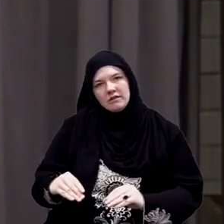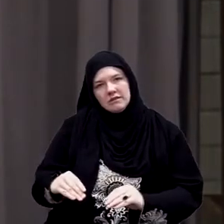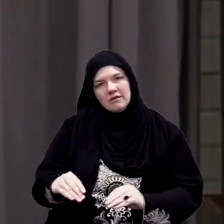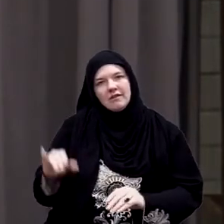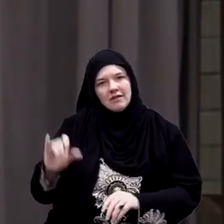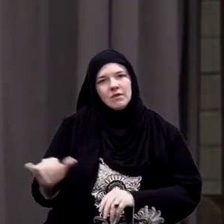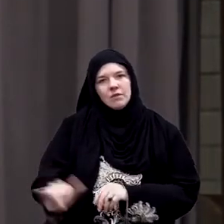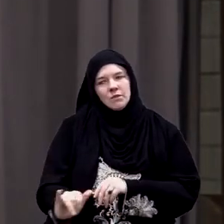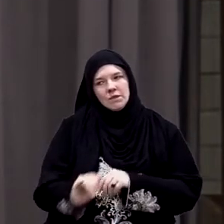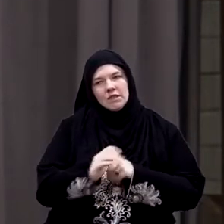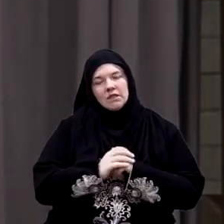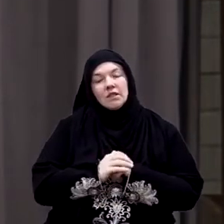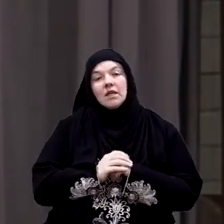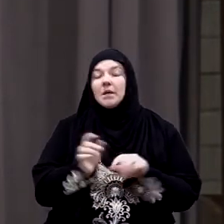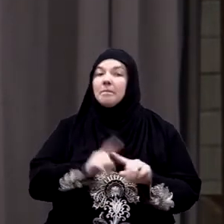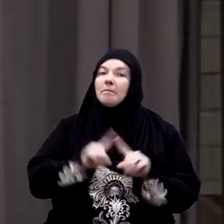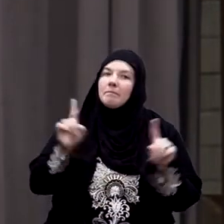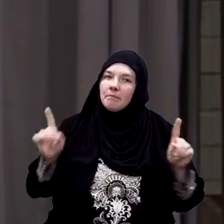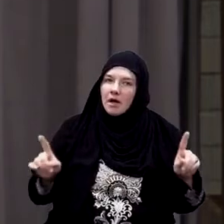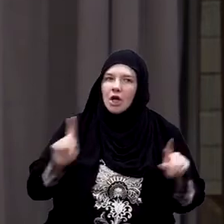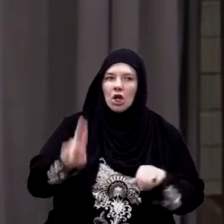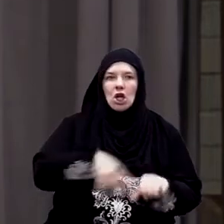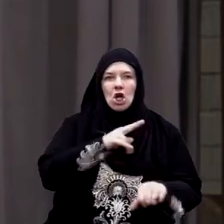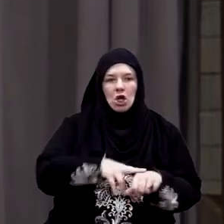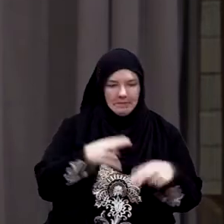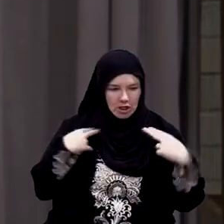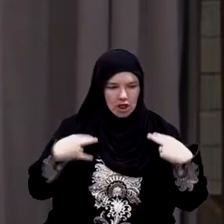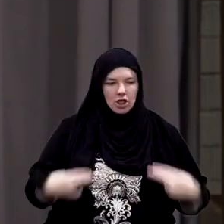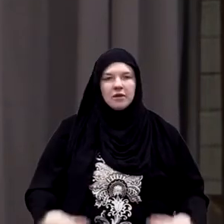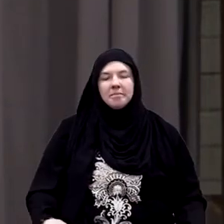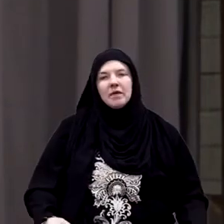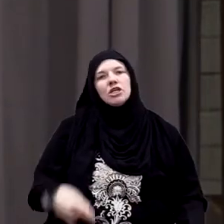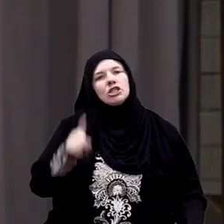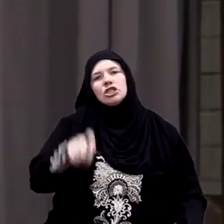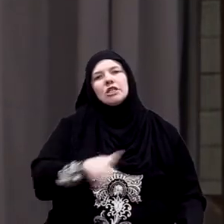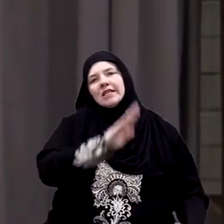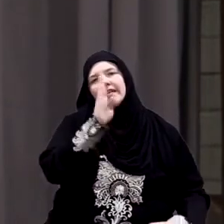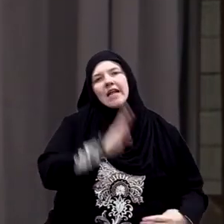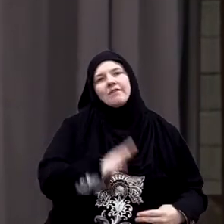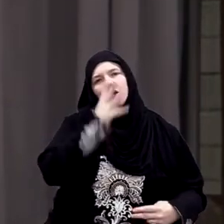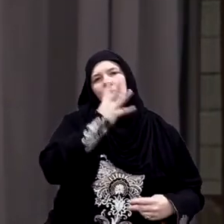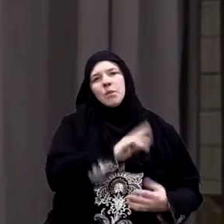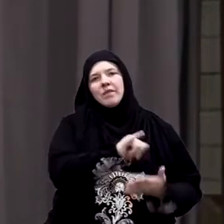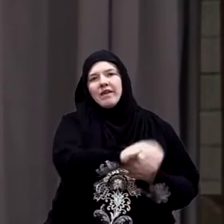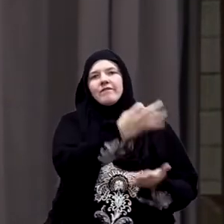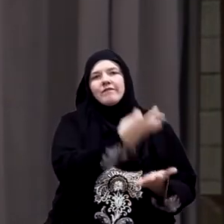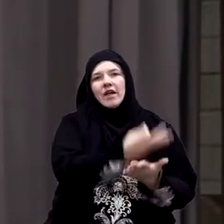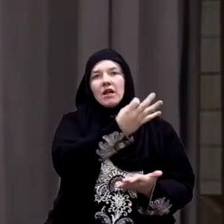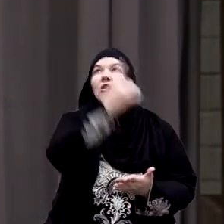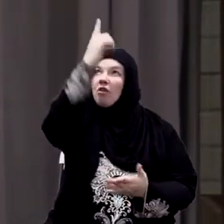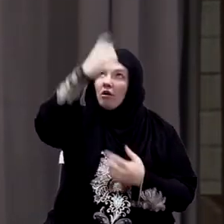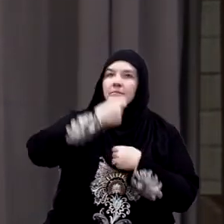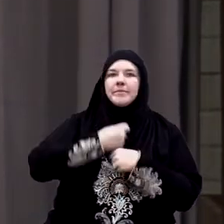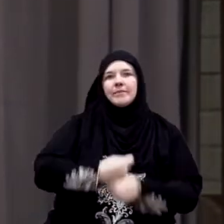that. But a normal human being should never ignore that fact.